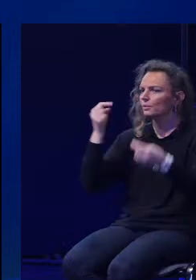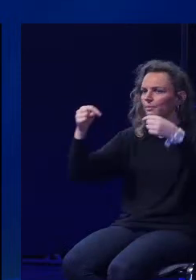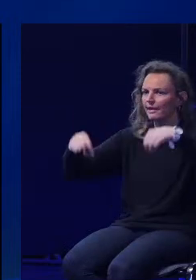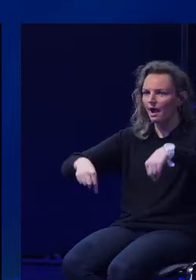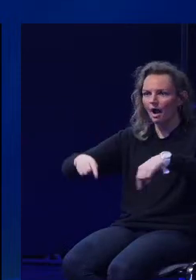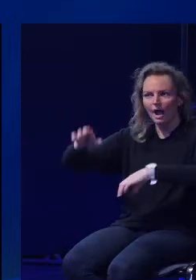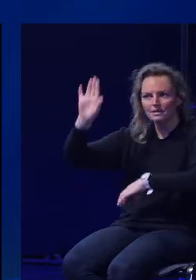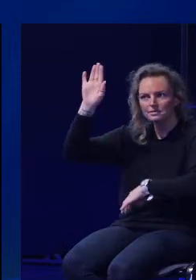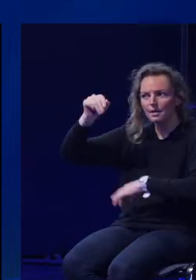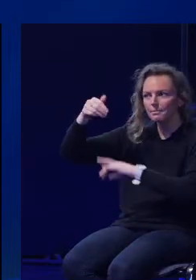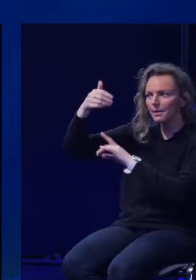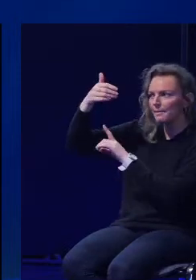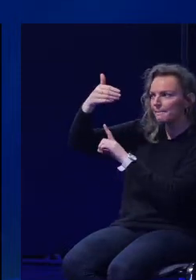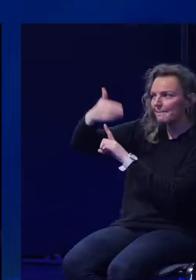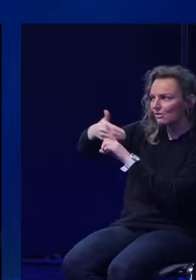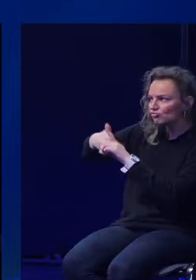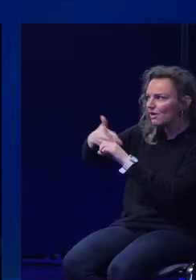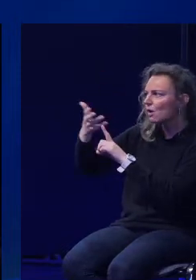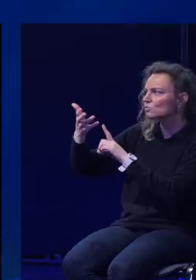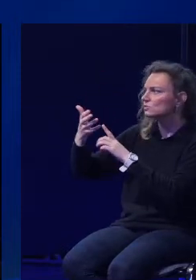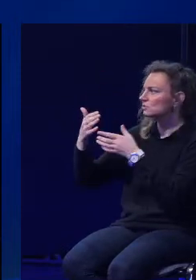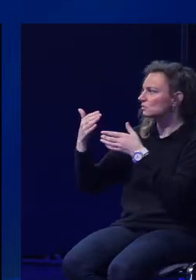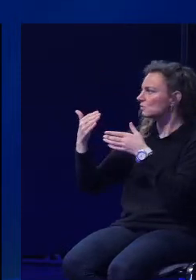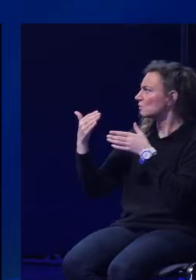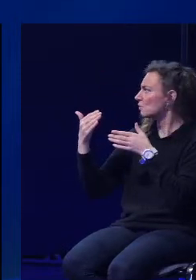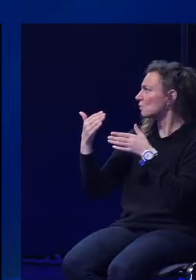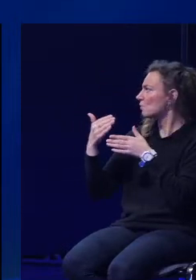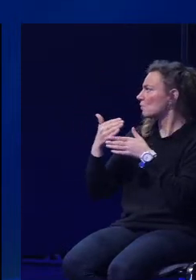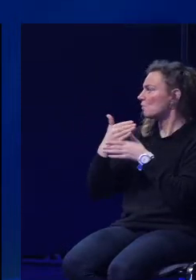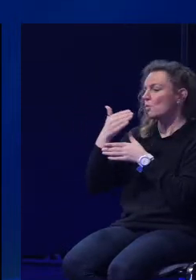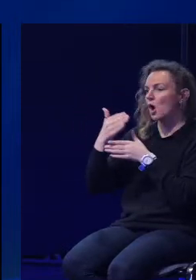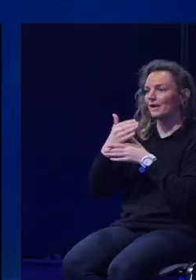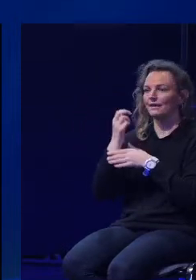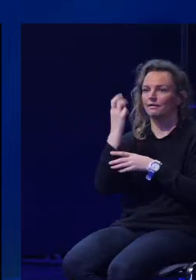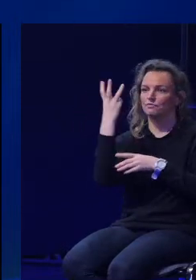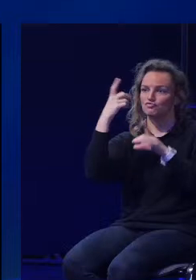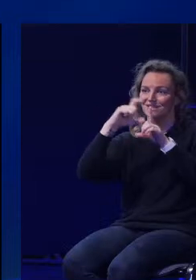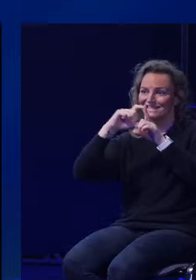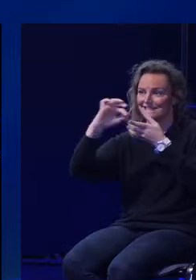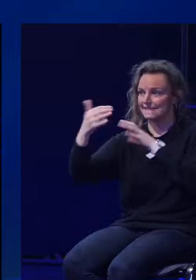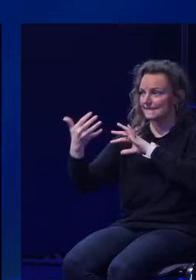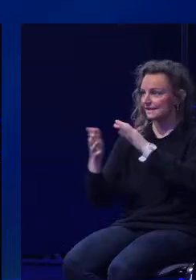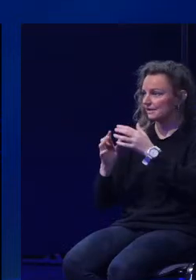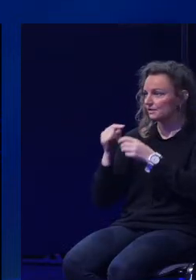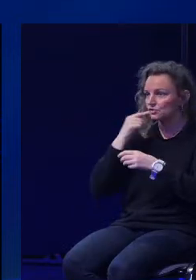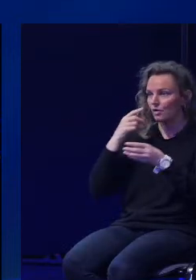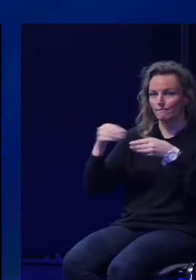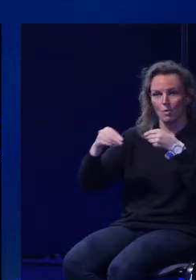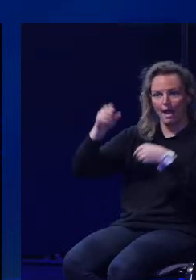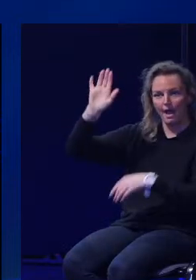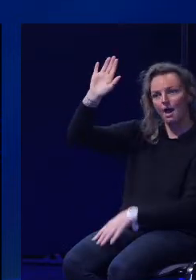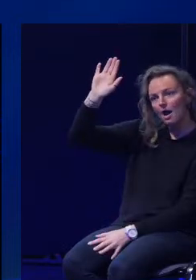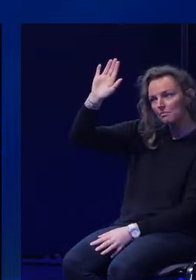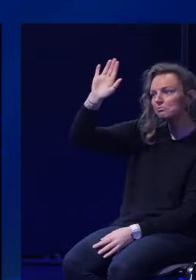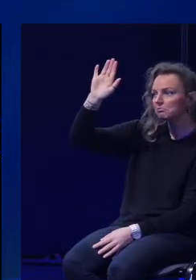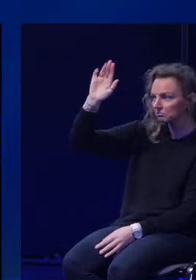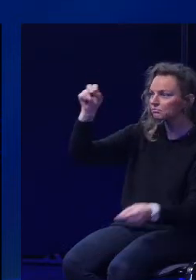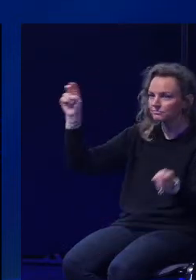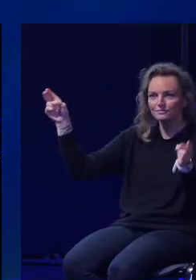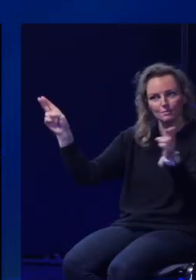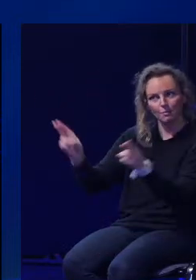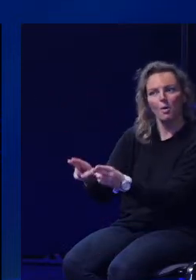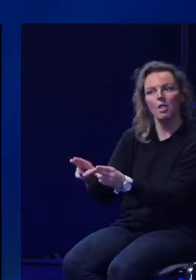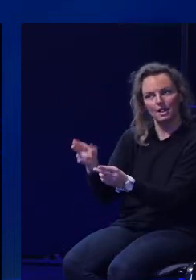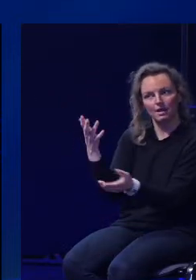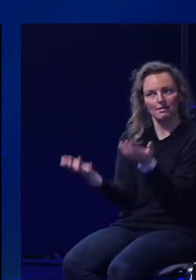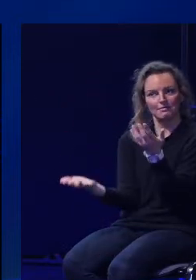background whatsoever, meaning working on a somewhat consistent basis in 3D, any 3D software? So that's a much smaller number